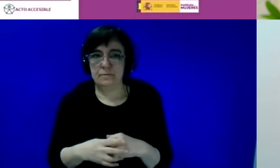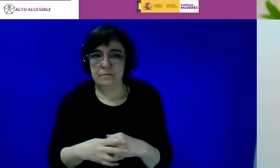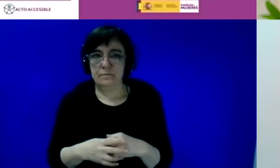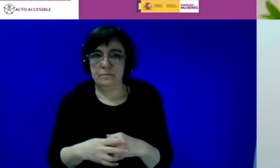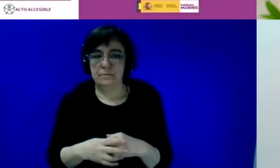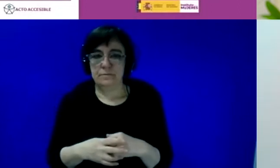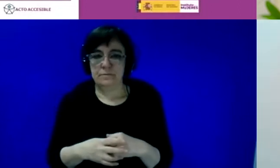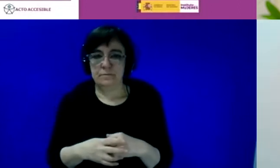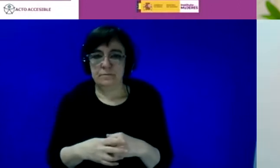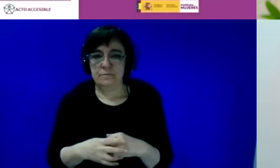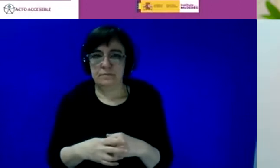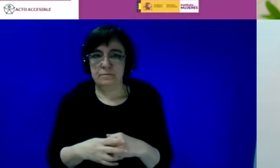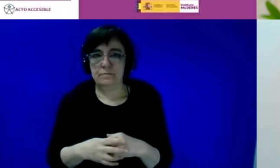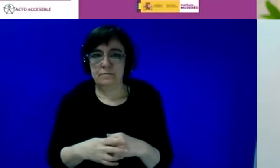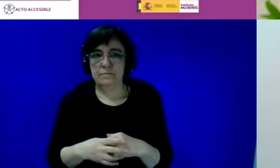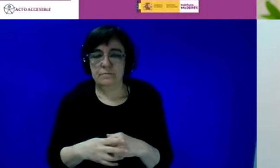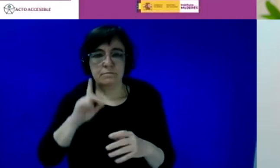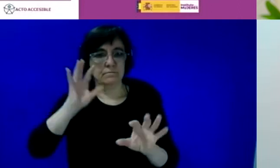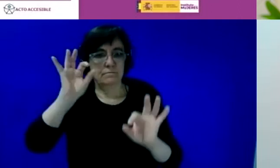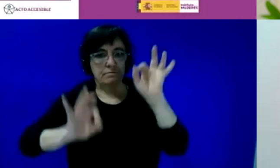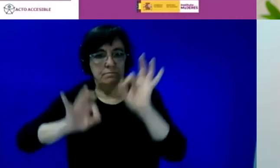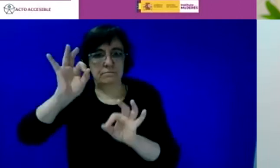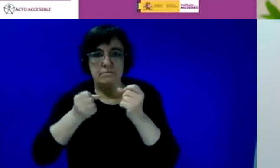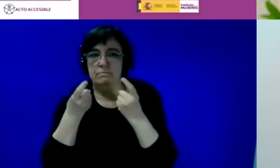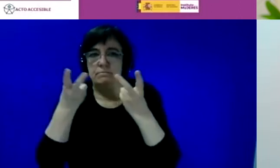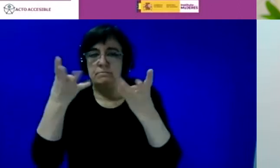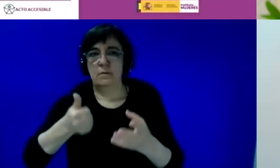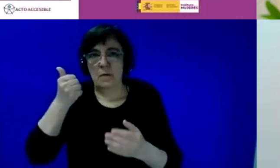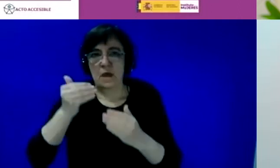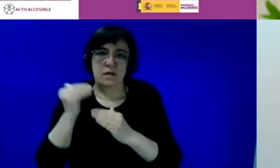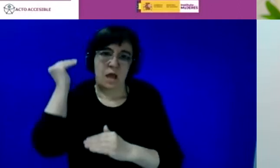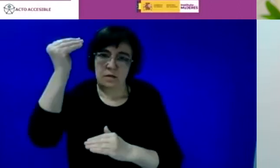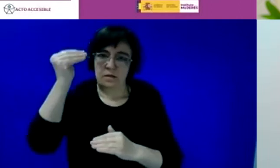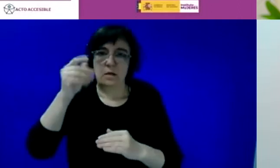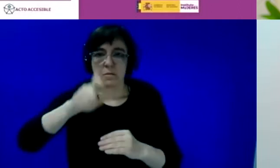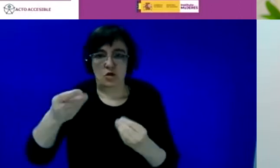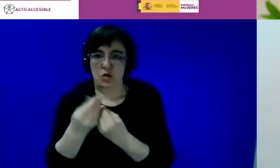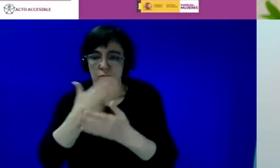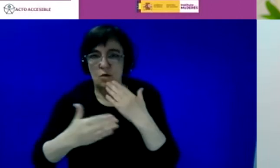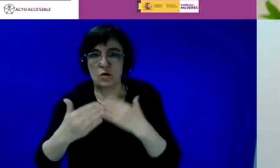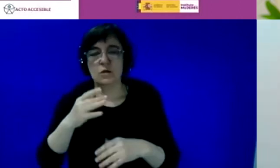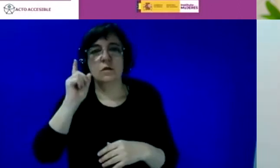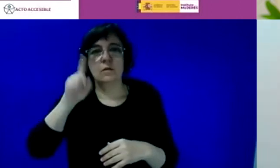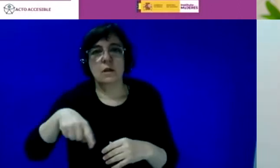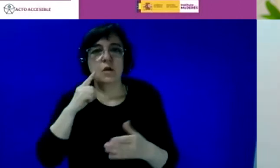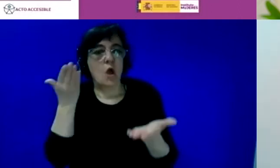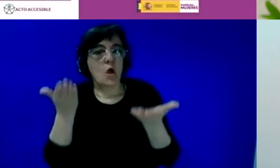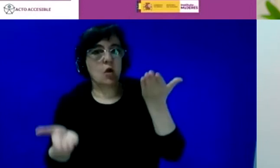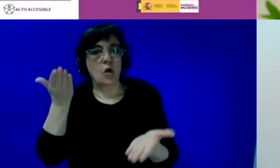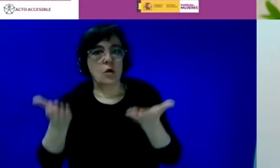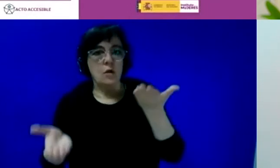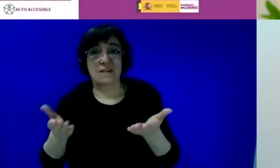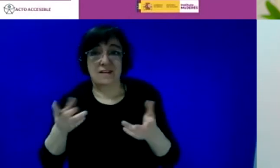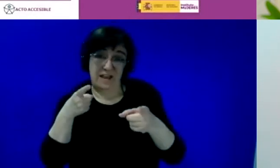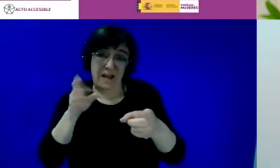proportions than in the crisis before, especially when we compare it to the Syrian war, because of the